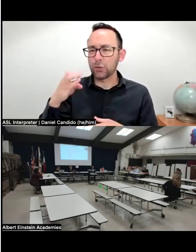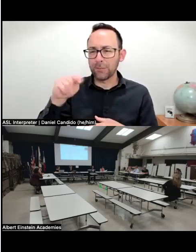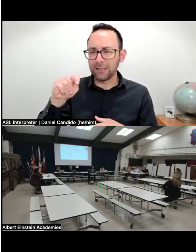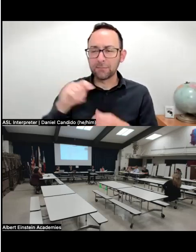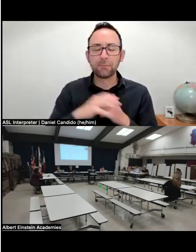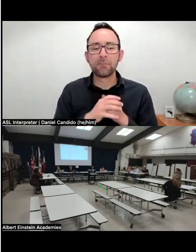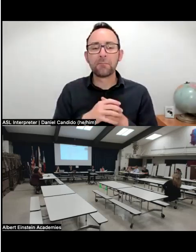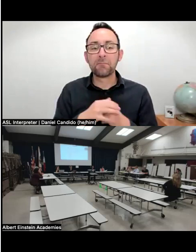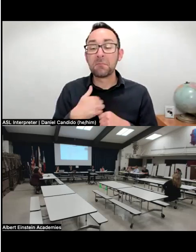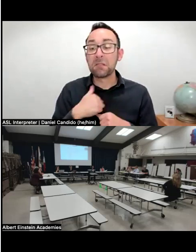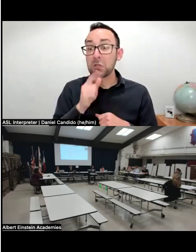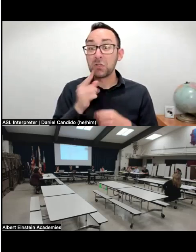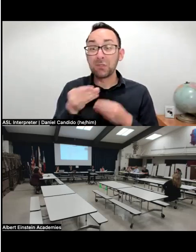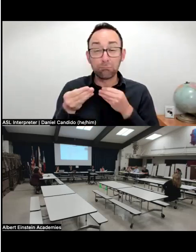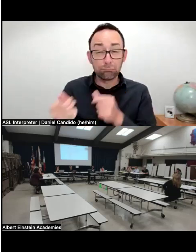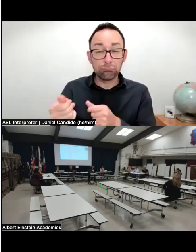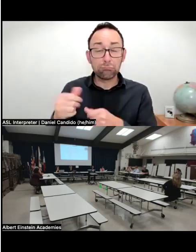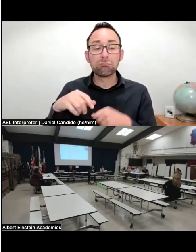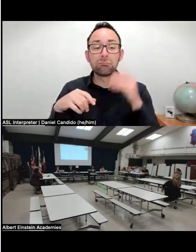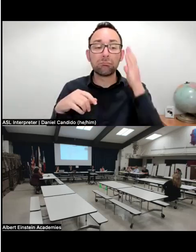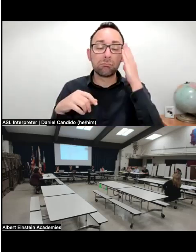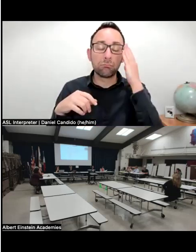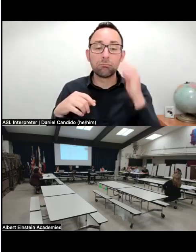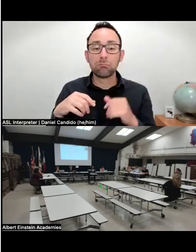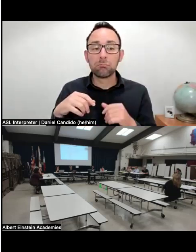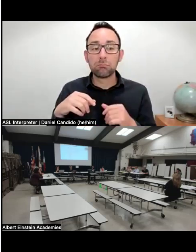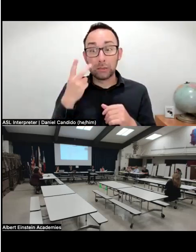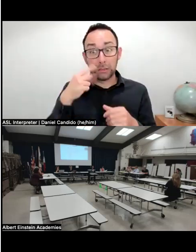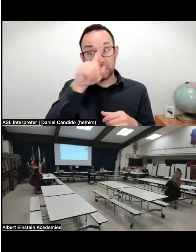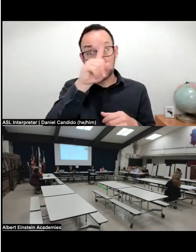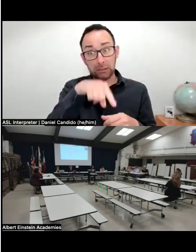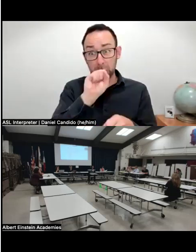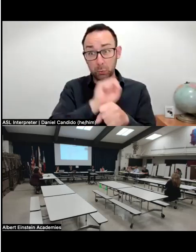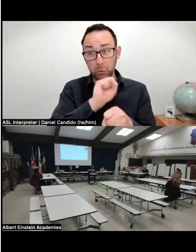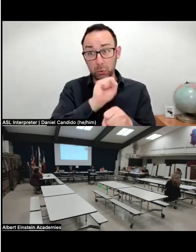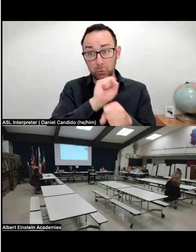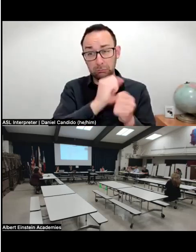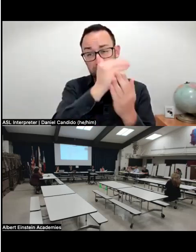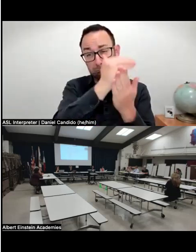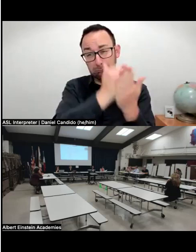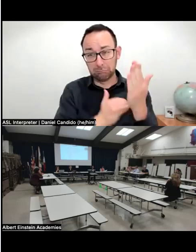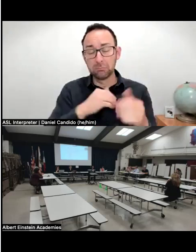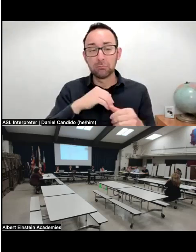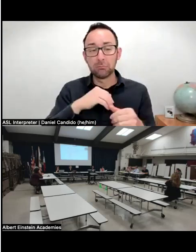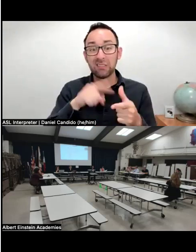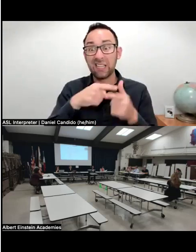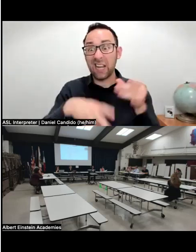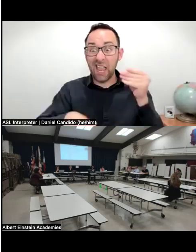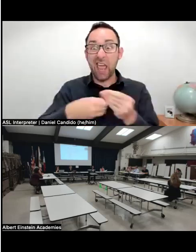efficiently. And given all the work that you see up there, which is all required, to add in a speaker series,